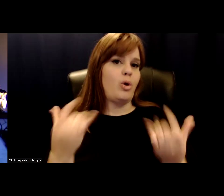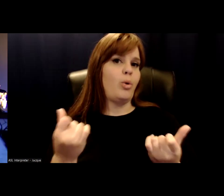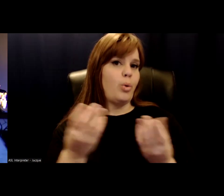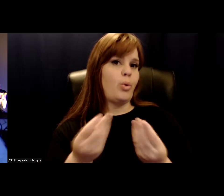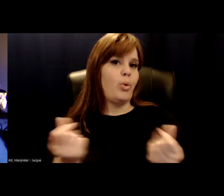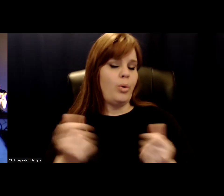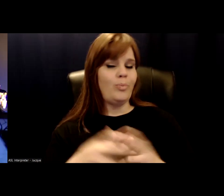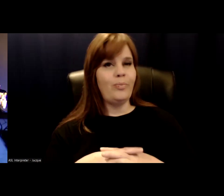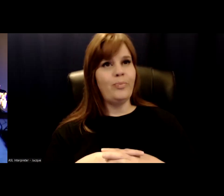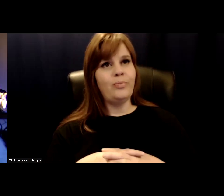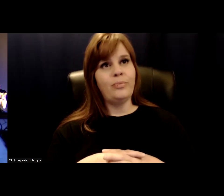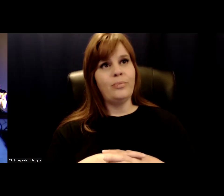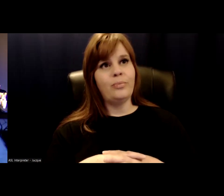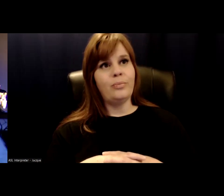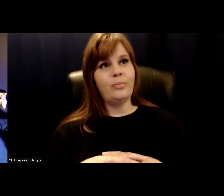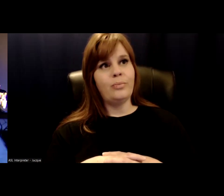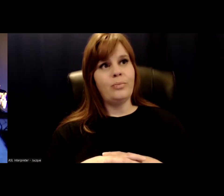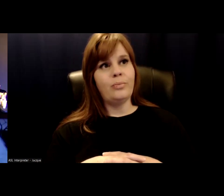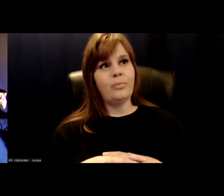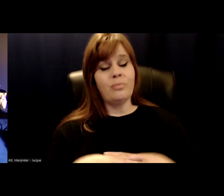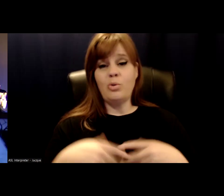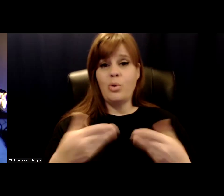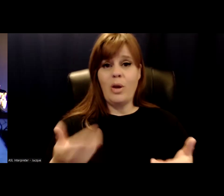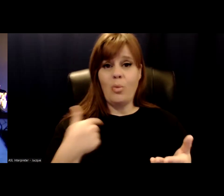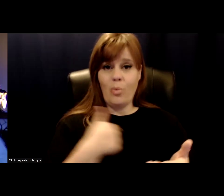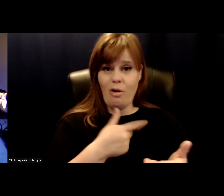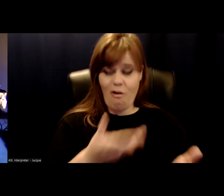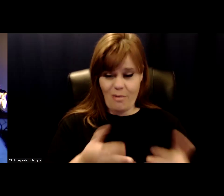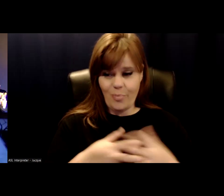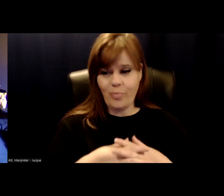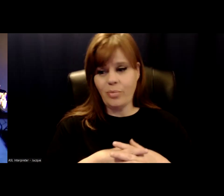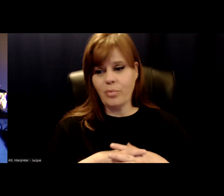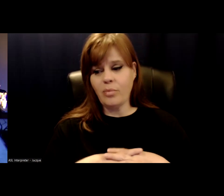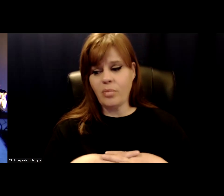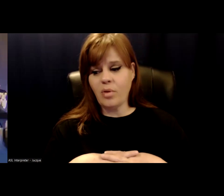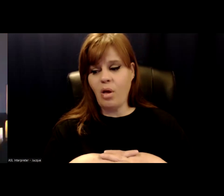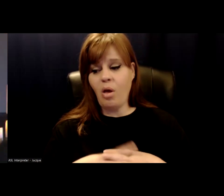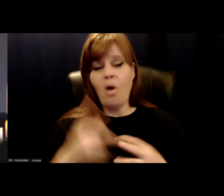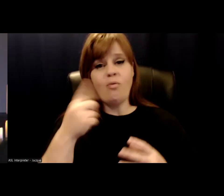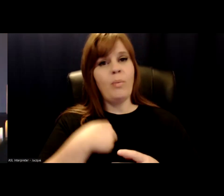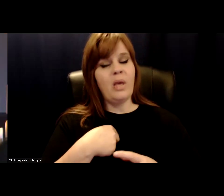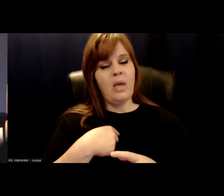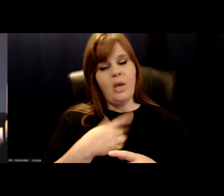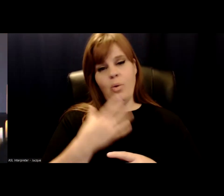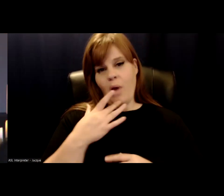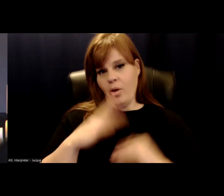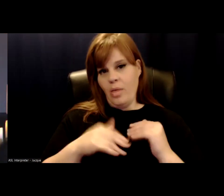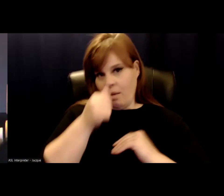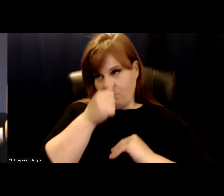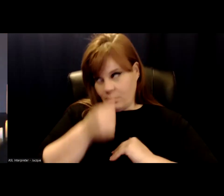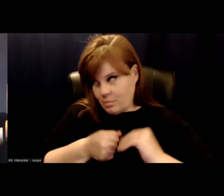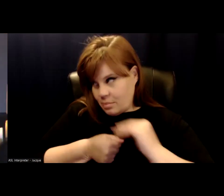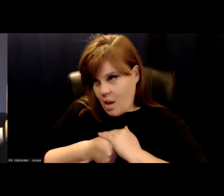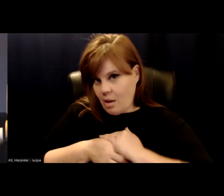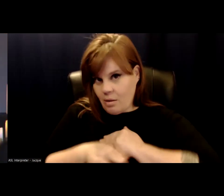So here we are. For me, rather than hide my struggles, I've decided